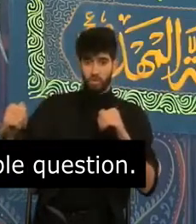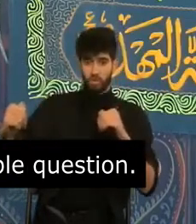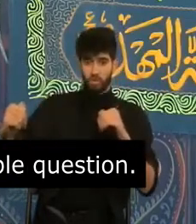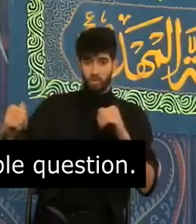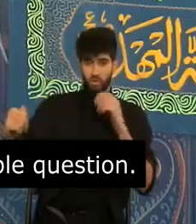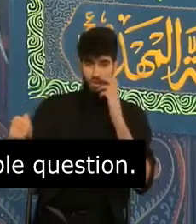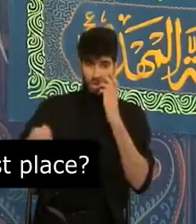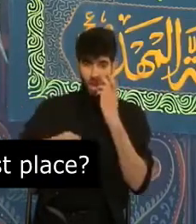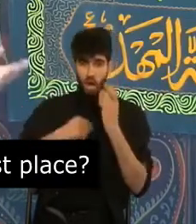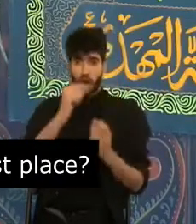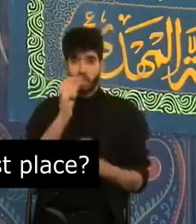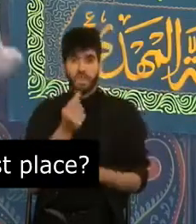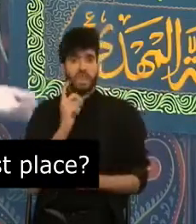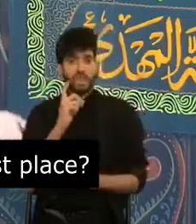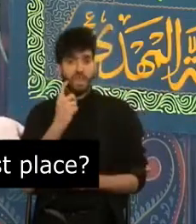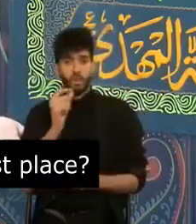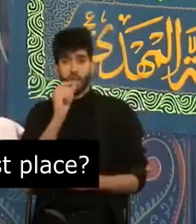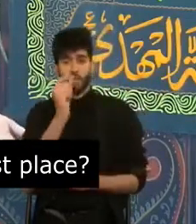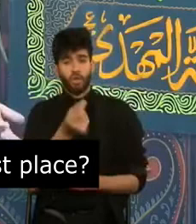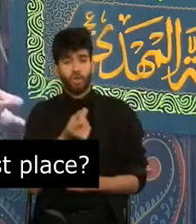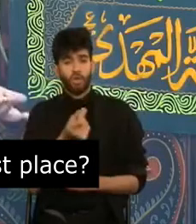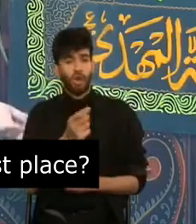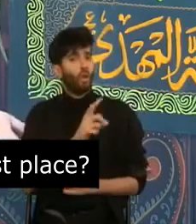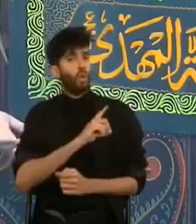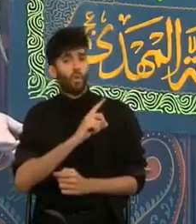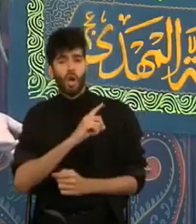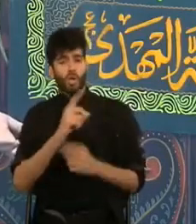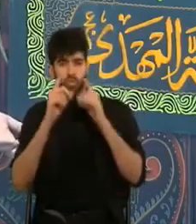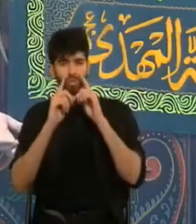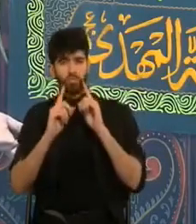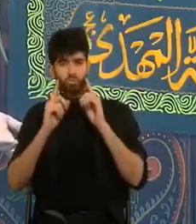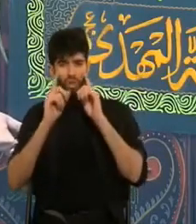ask a simple question. Why are you crying in the first place?